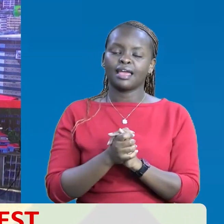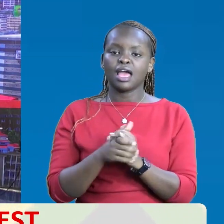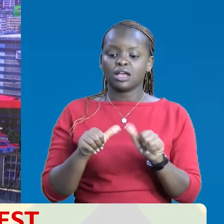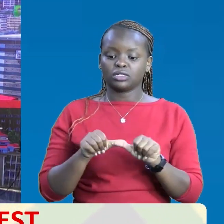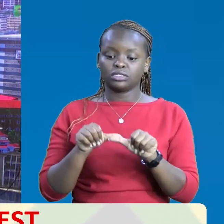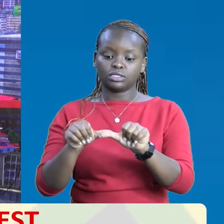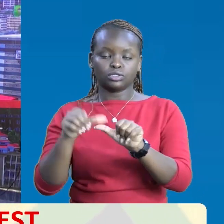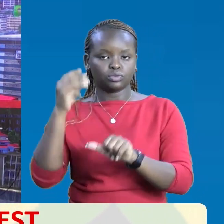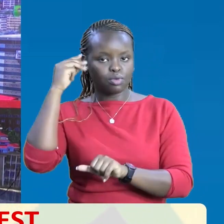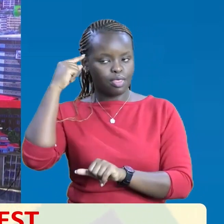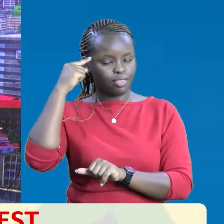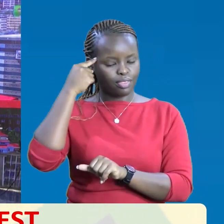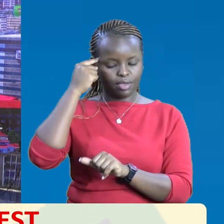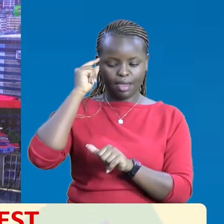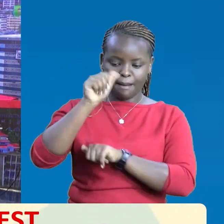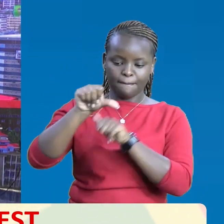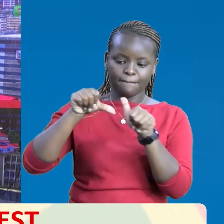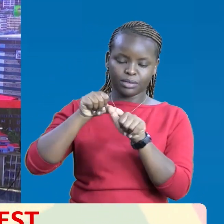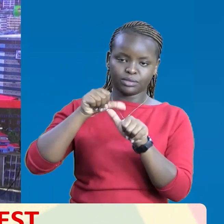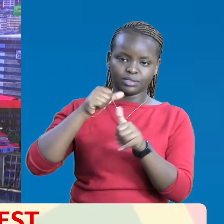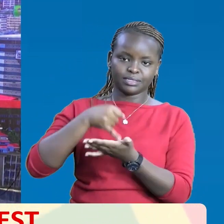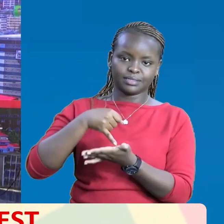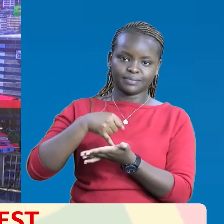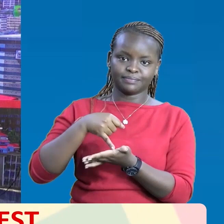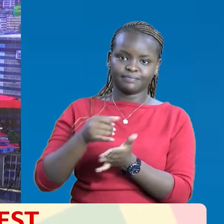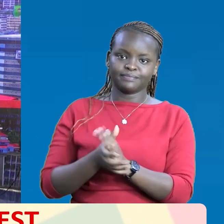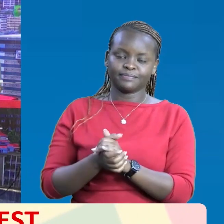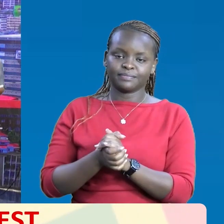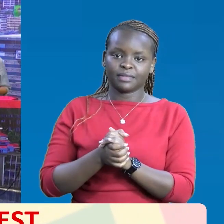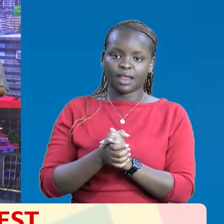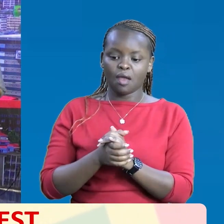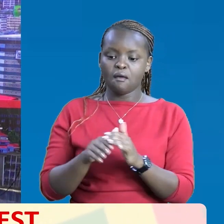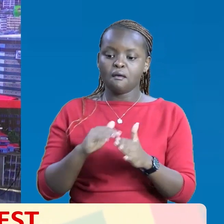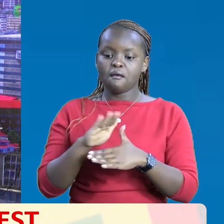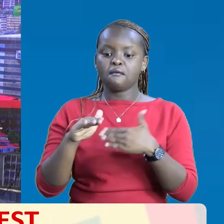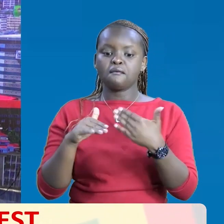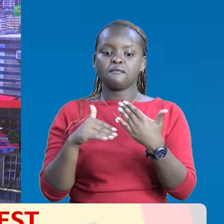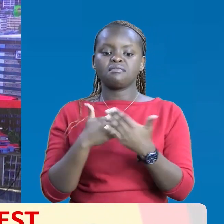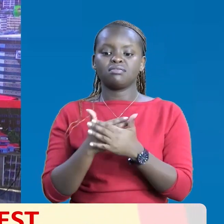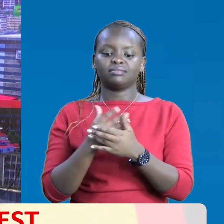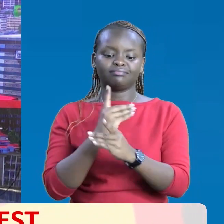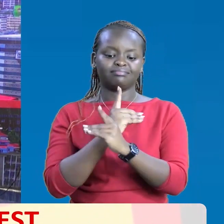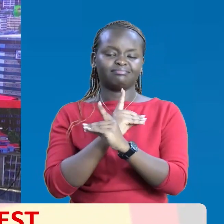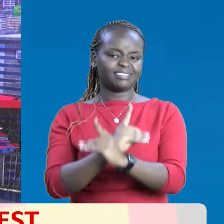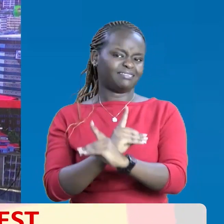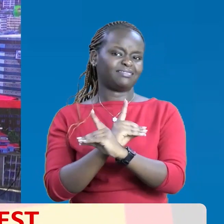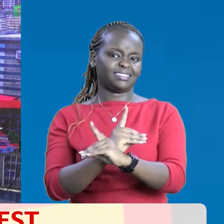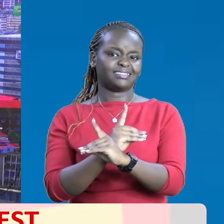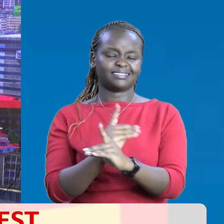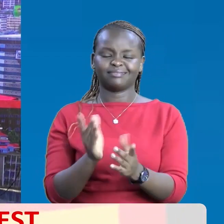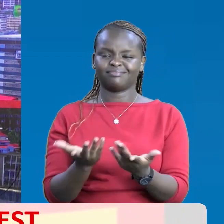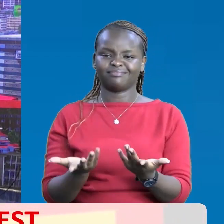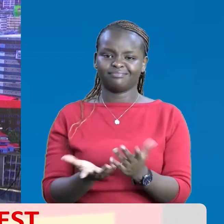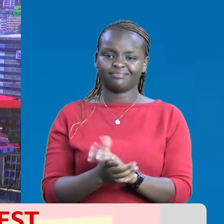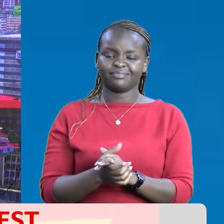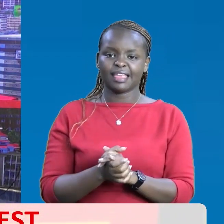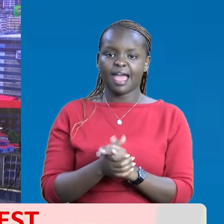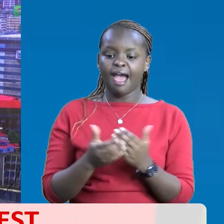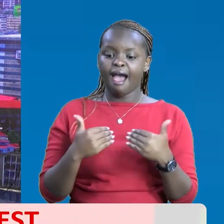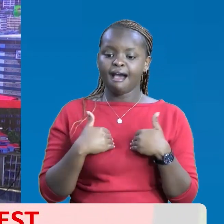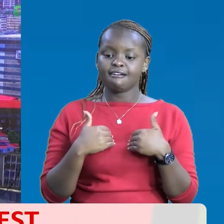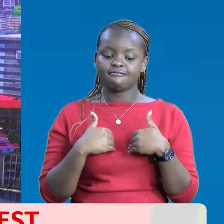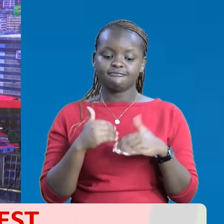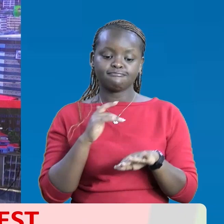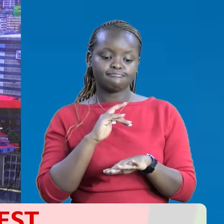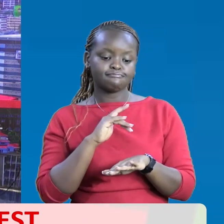mind. Unaweza kuwa na project vibaya, they are all defensive and everything because unajua there's even some ripple effect because you didn't have